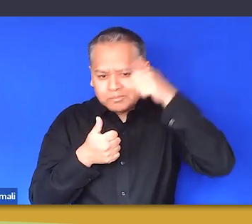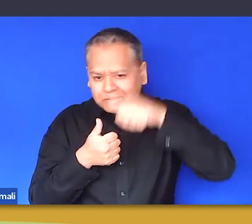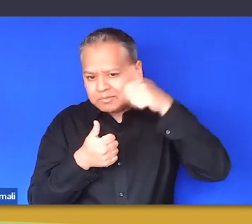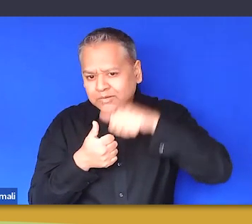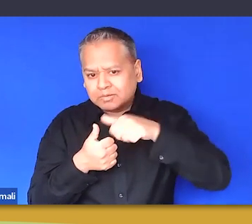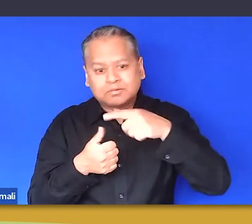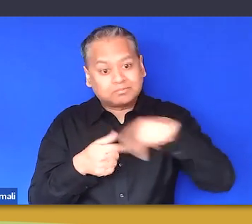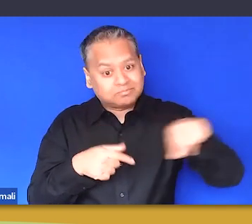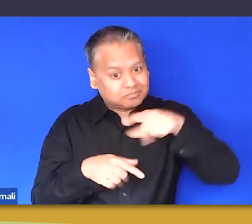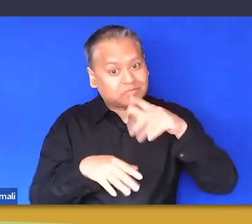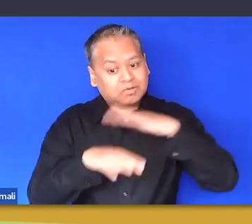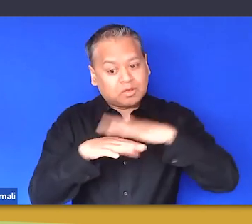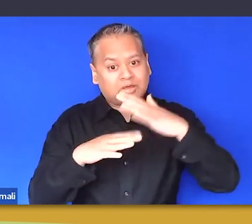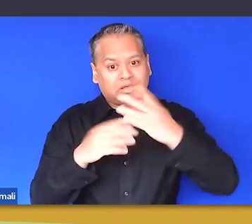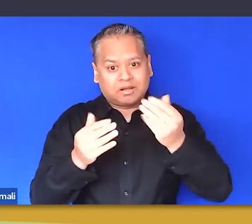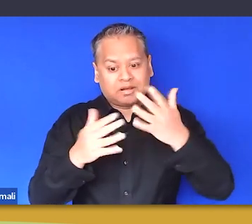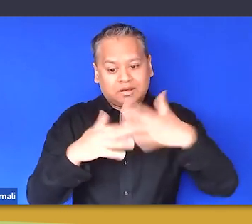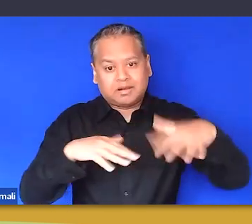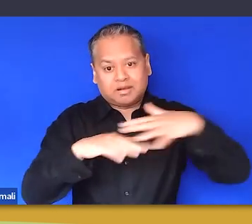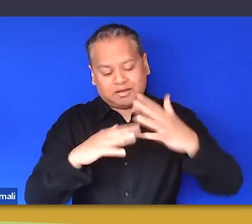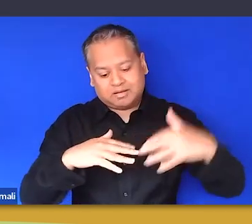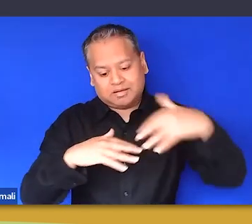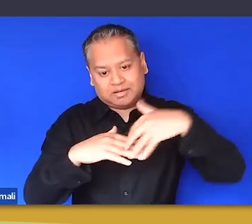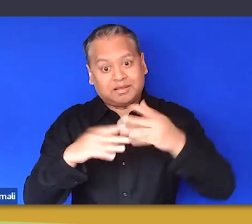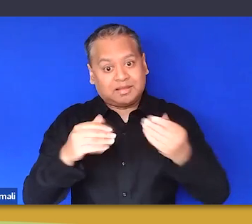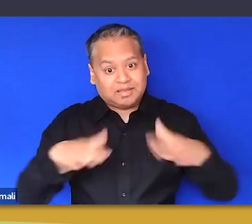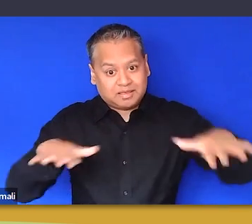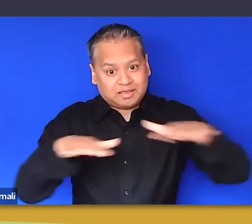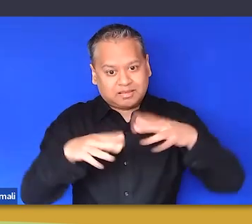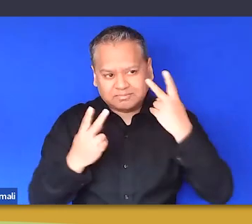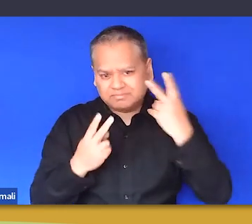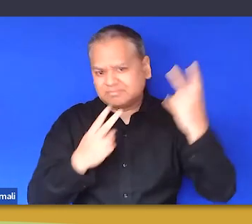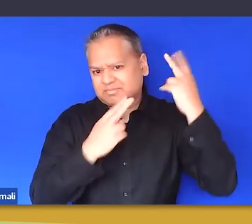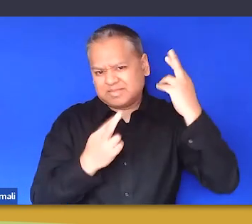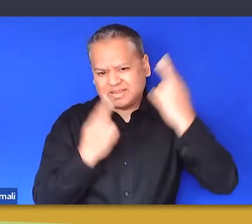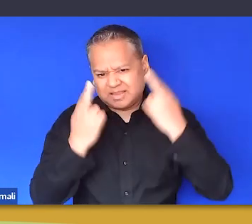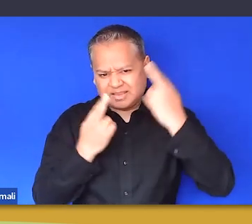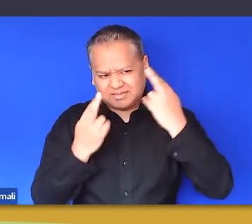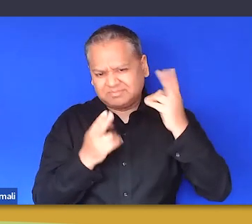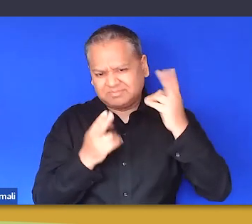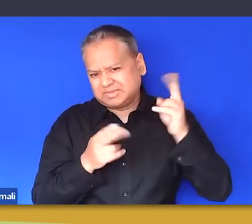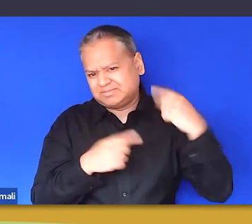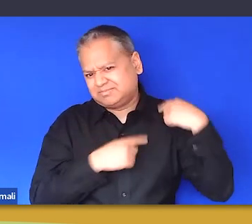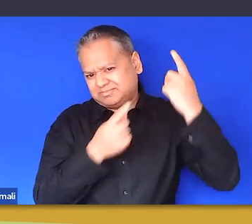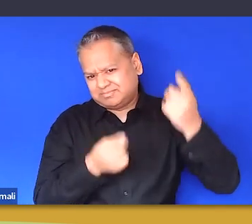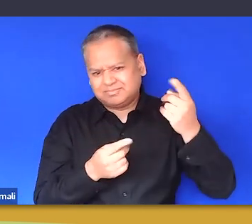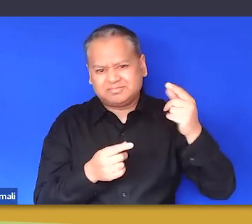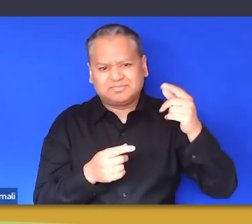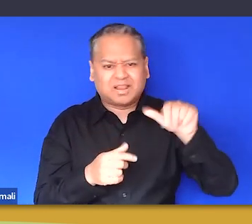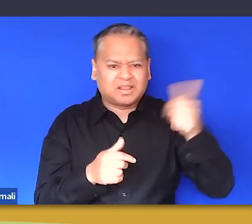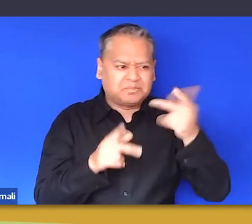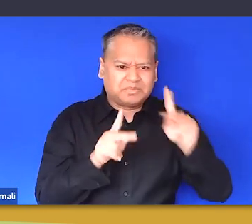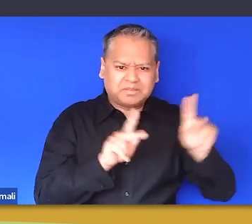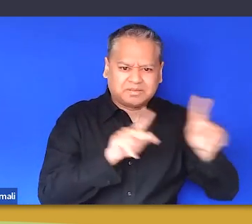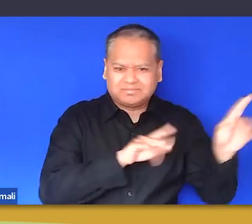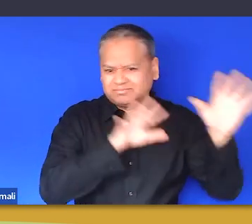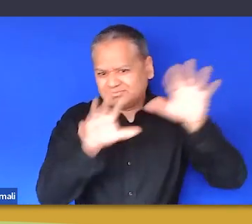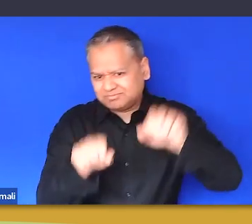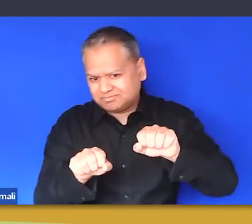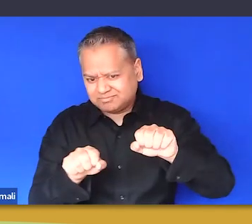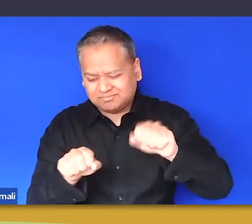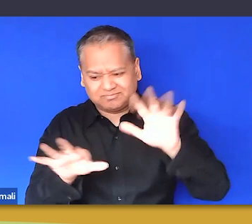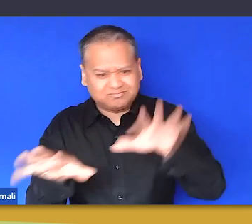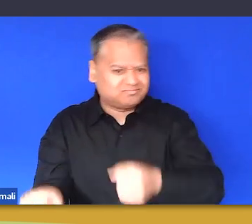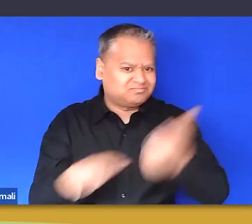which you are situated and the colonization, displacement, and marginalization of Indigenous peoples which has taken place there.